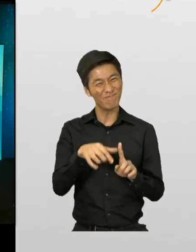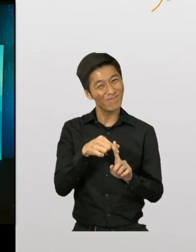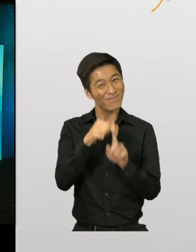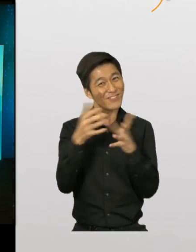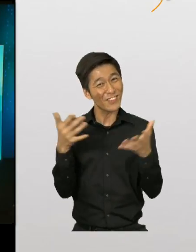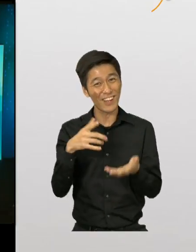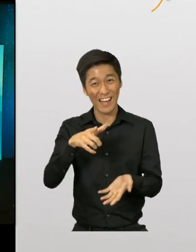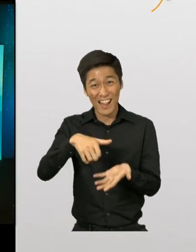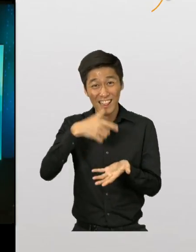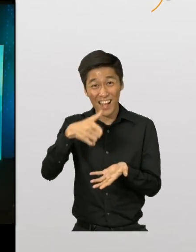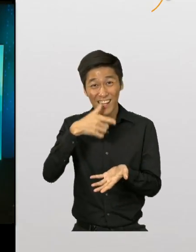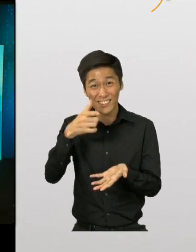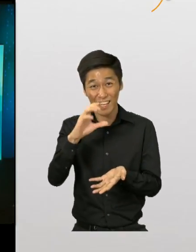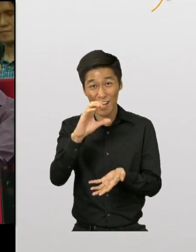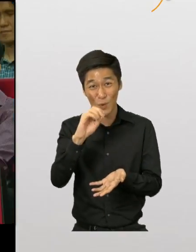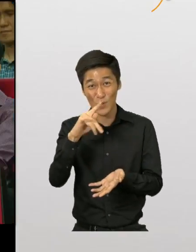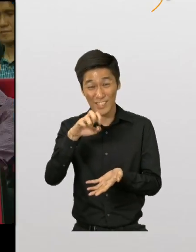cookies.